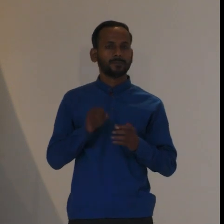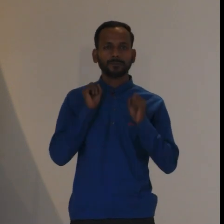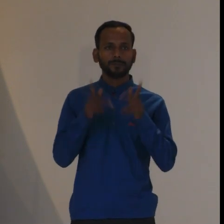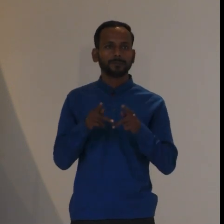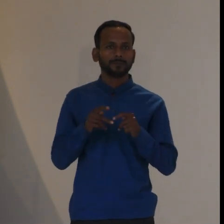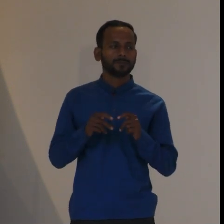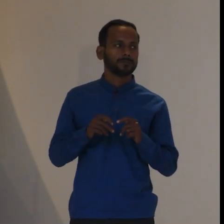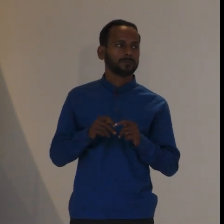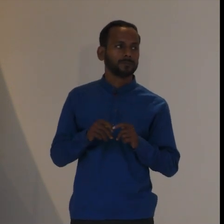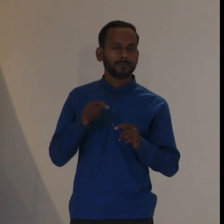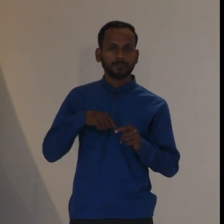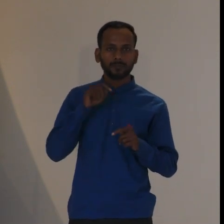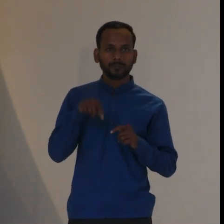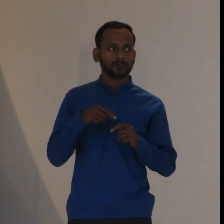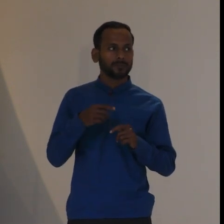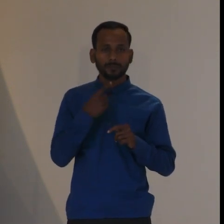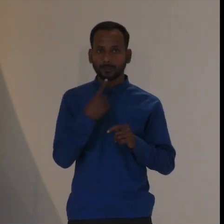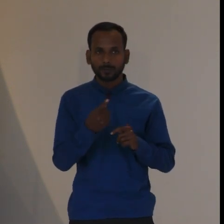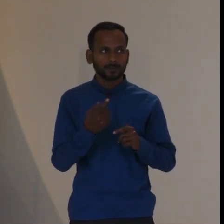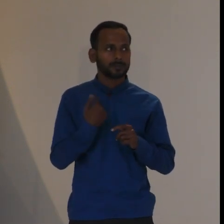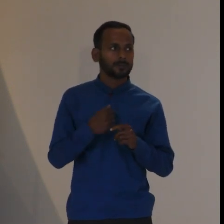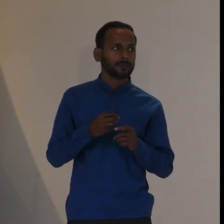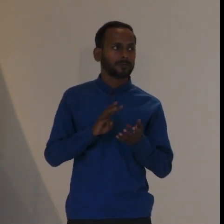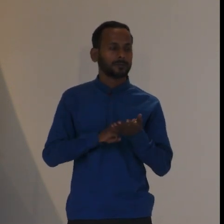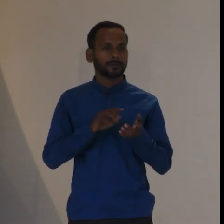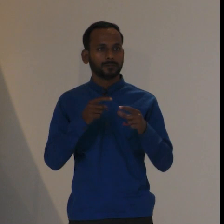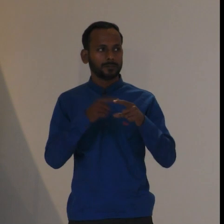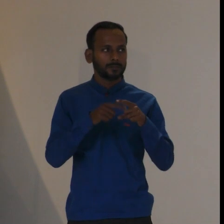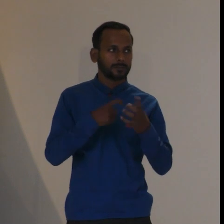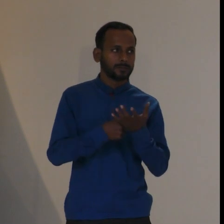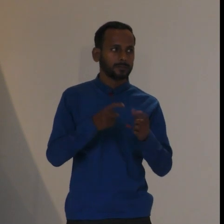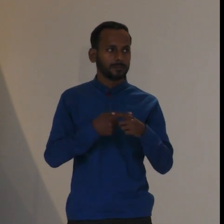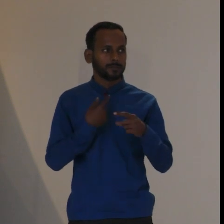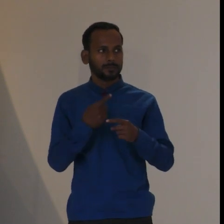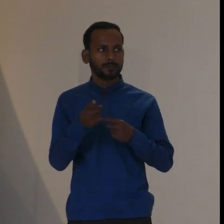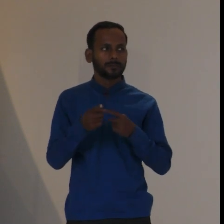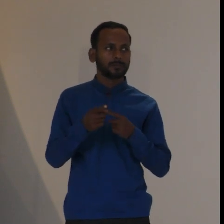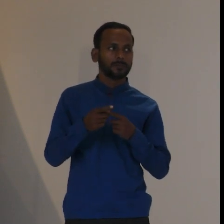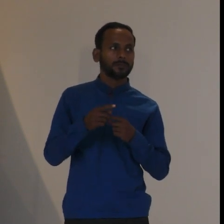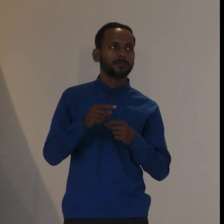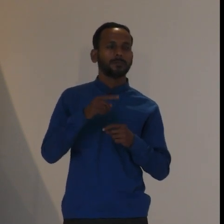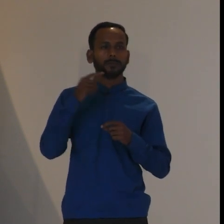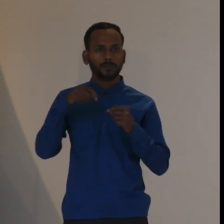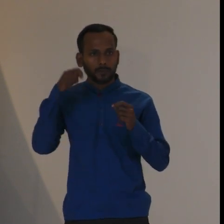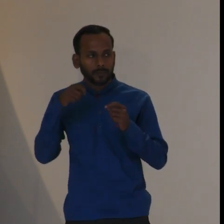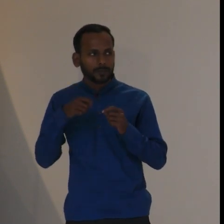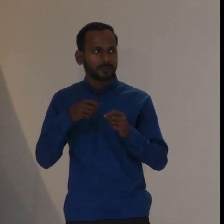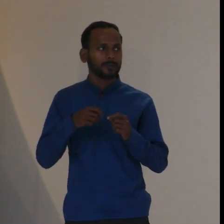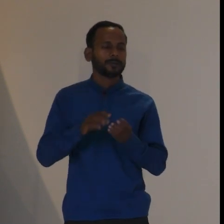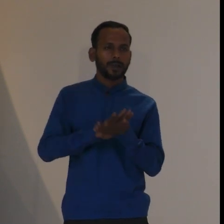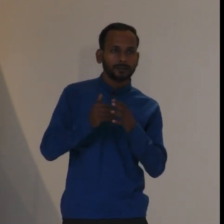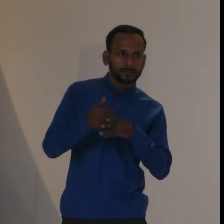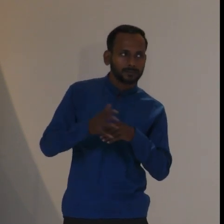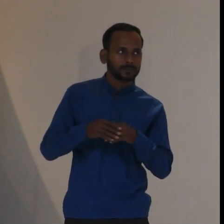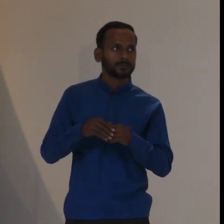Okay. I'm now introducing Meera Krishnamurthy. She makes animation films with handmade